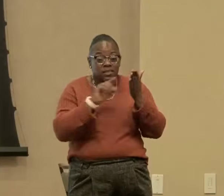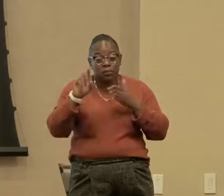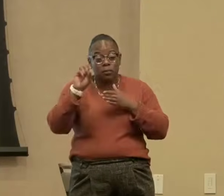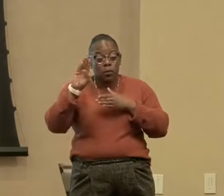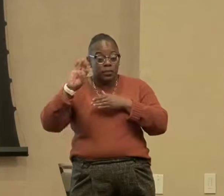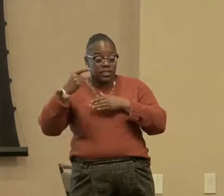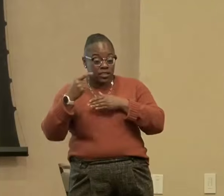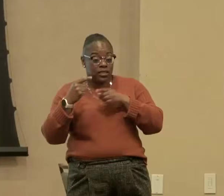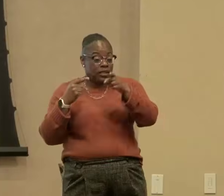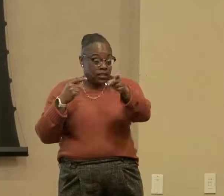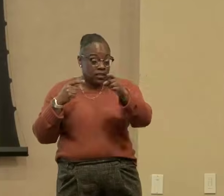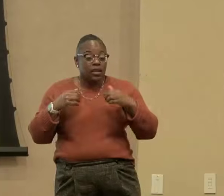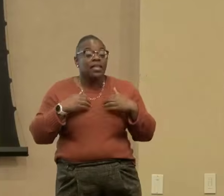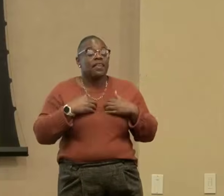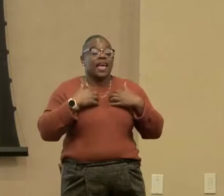Yeah.